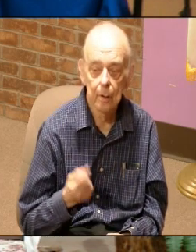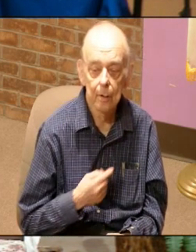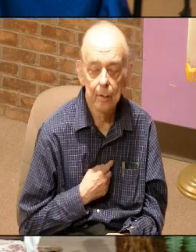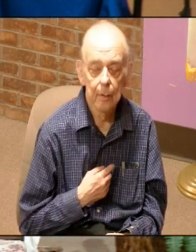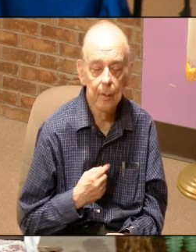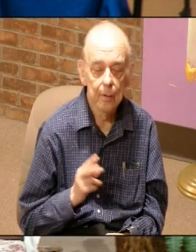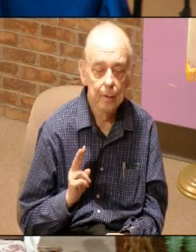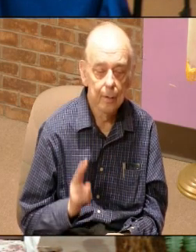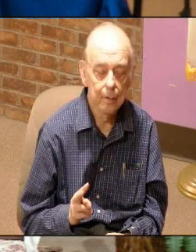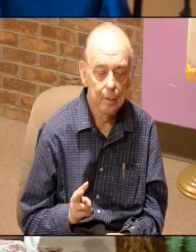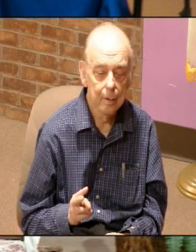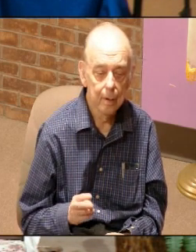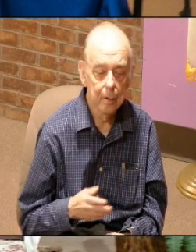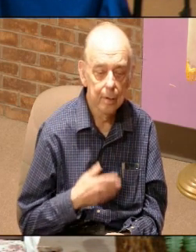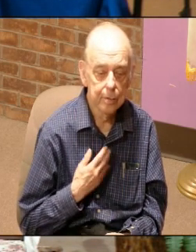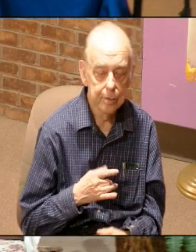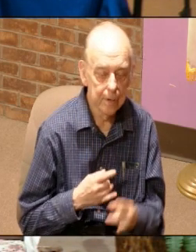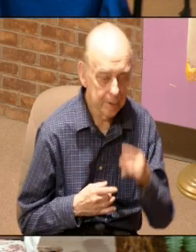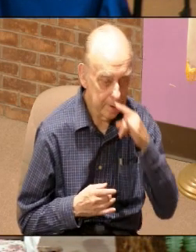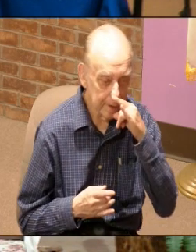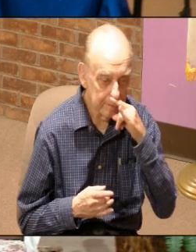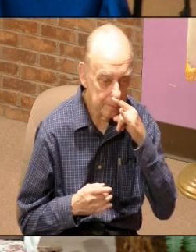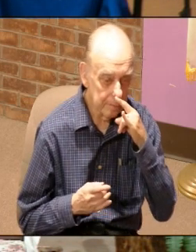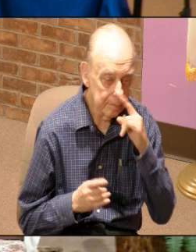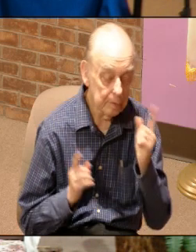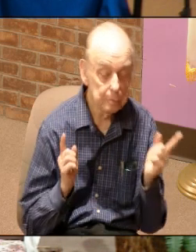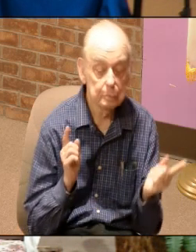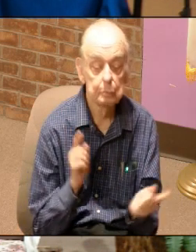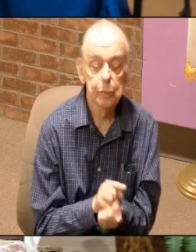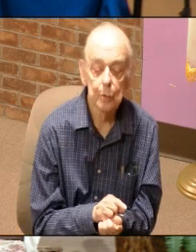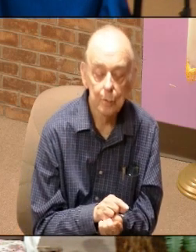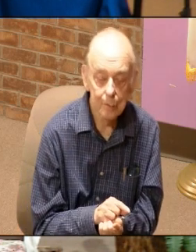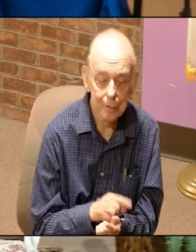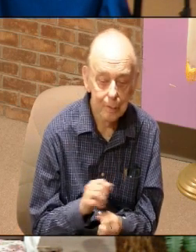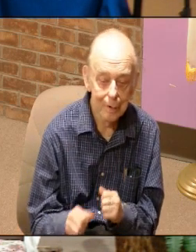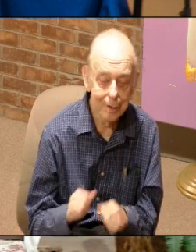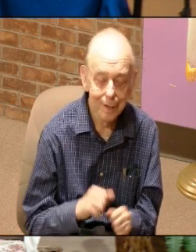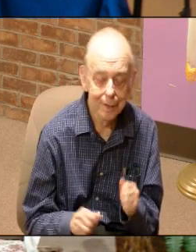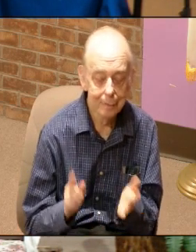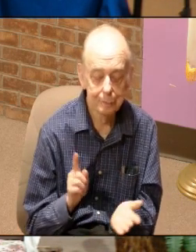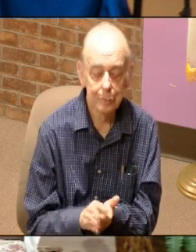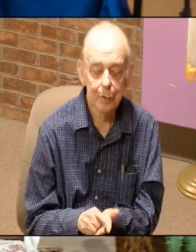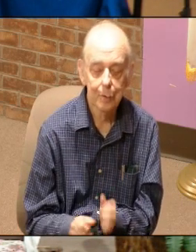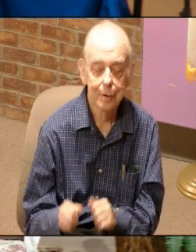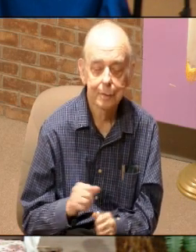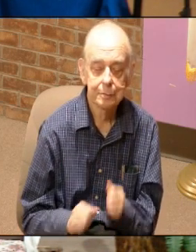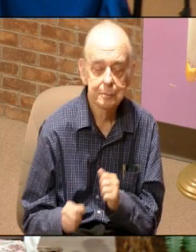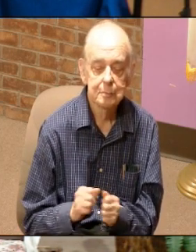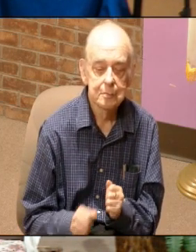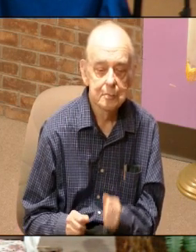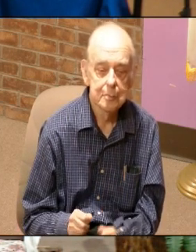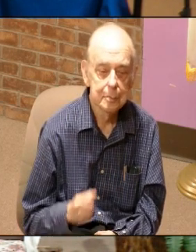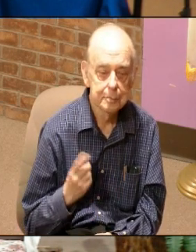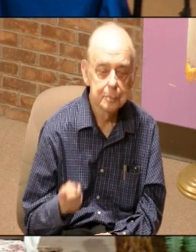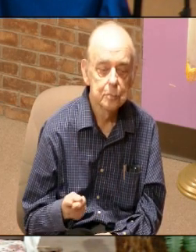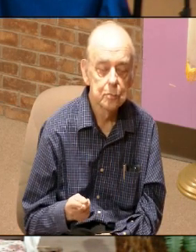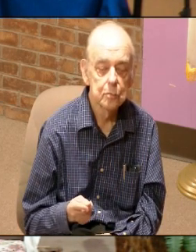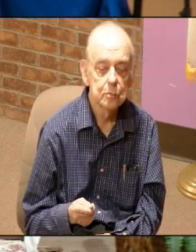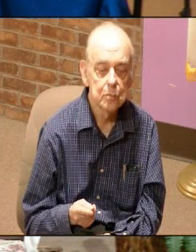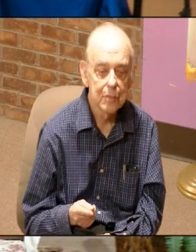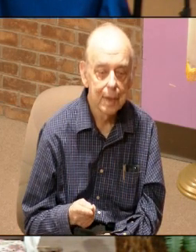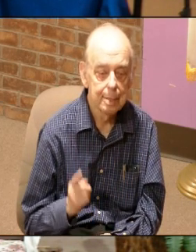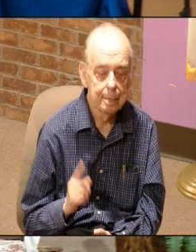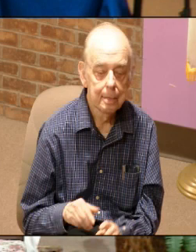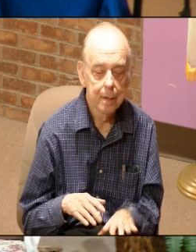just two young kids in love and thinking that we couldn't stay away from